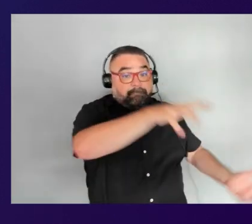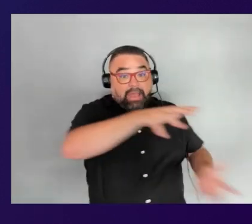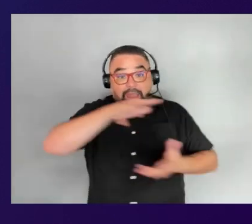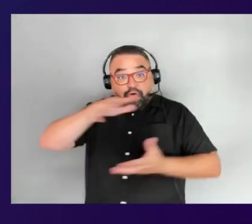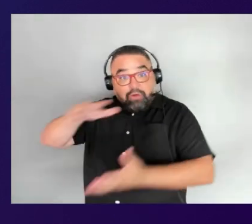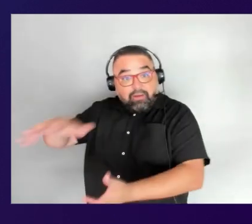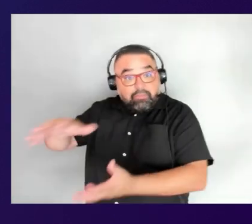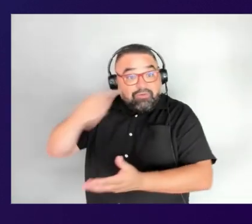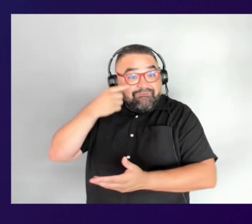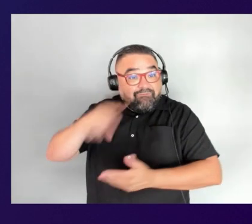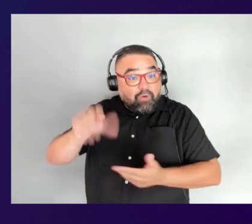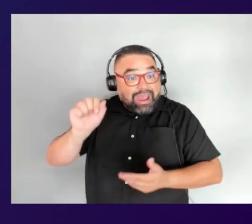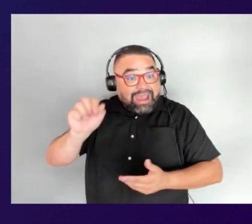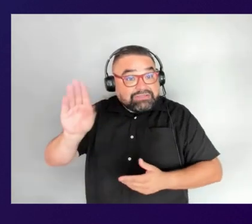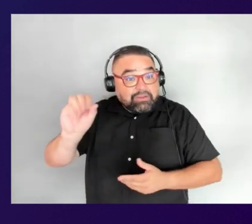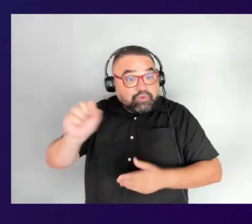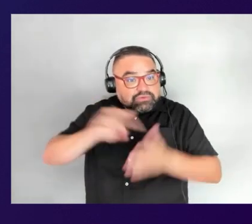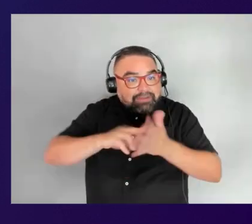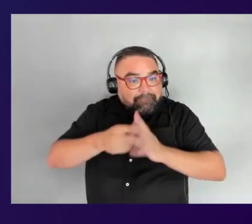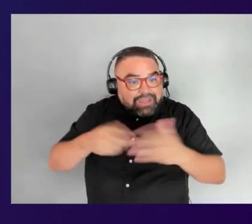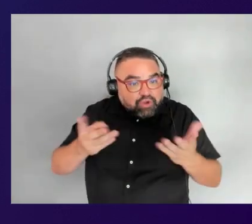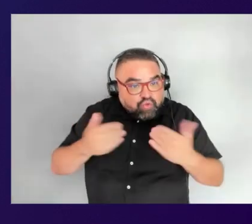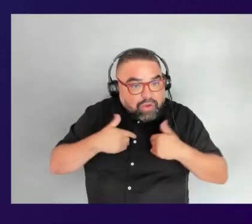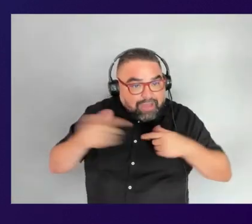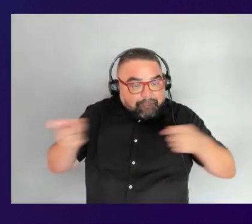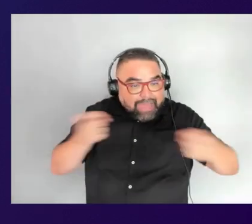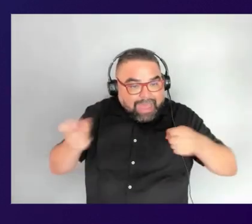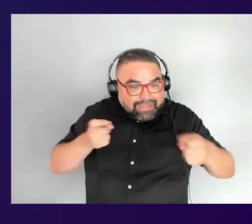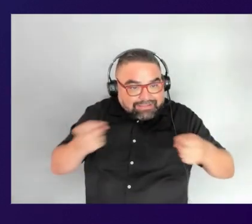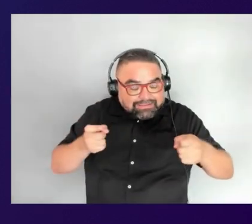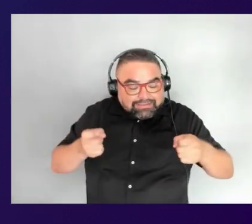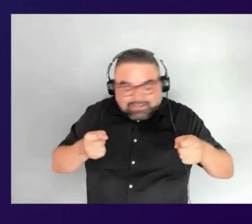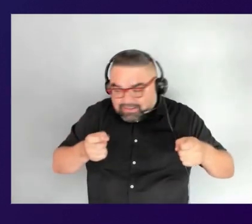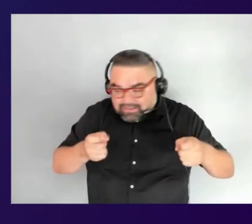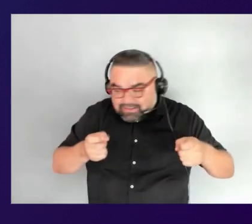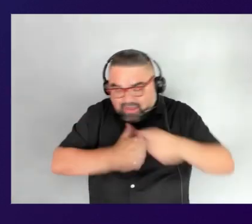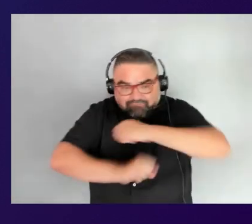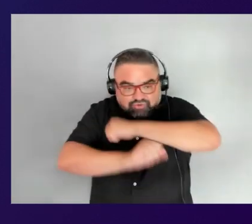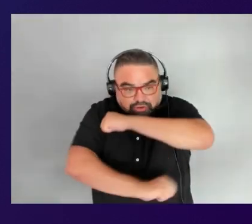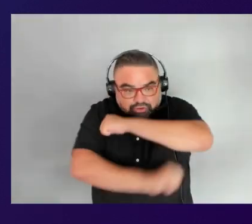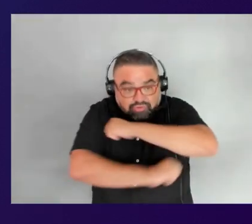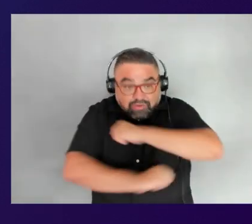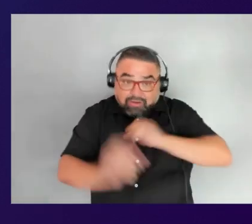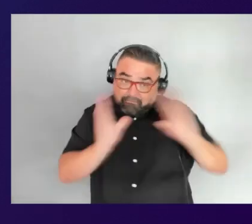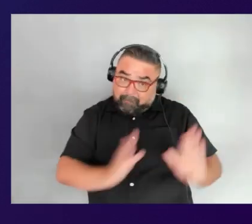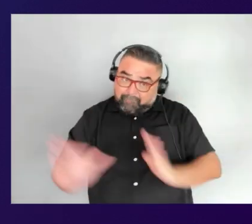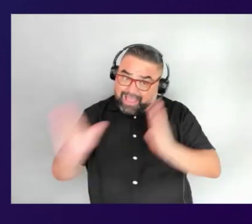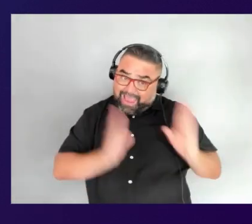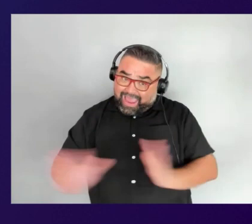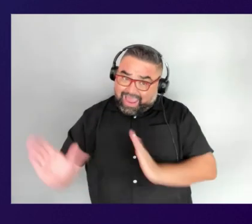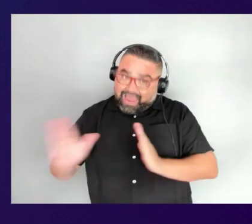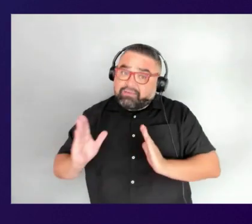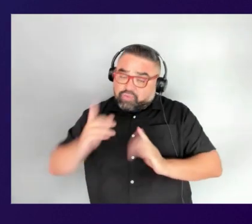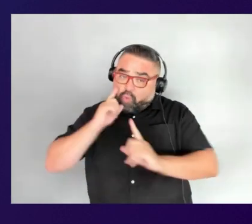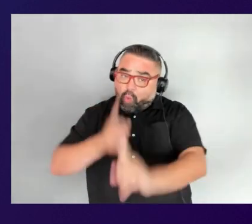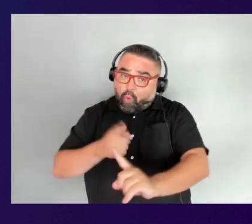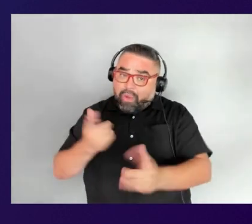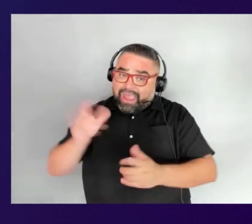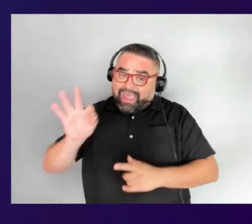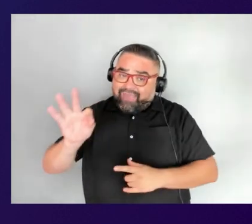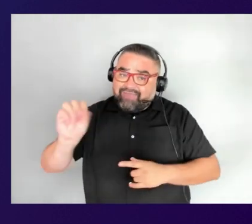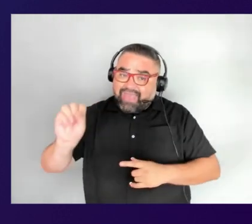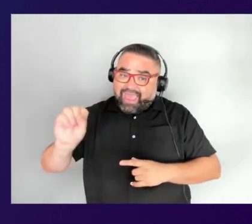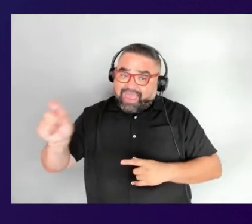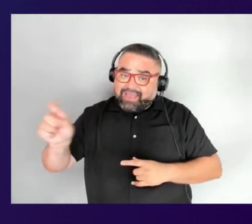AWS, leveraging self-managed infrastructure. And they had a plan long-term to migrate into FSx for Windows, but they had